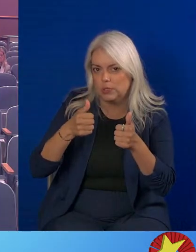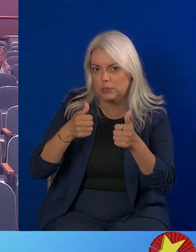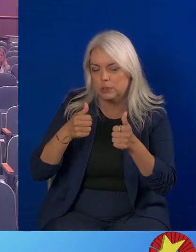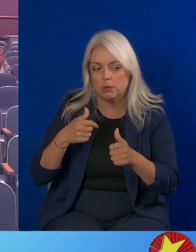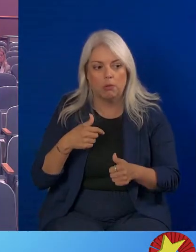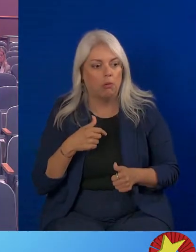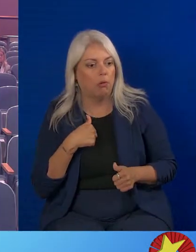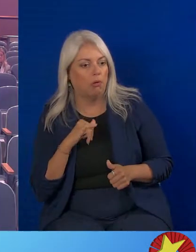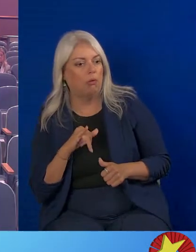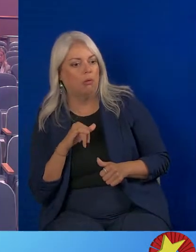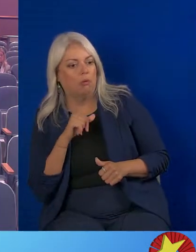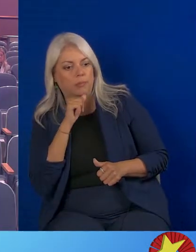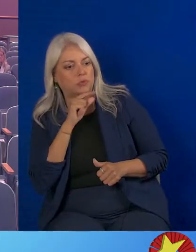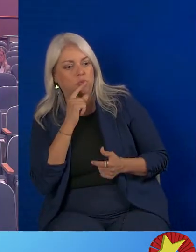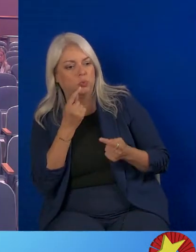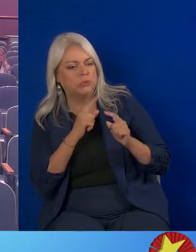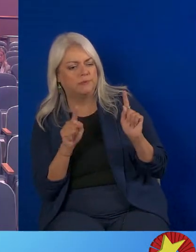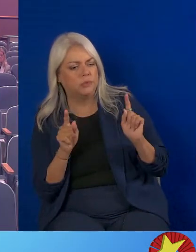difference?